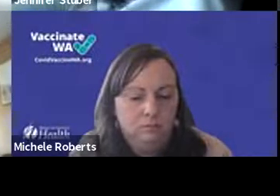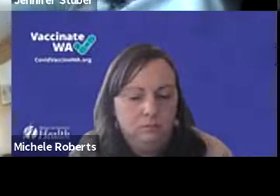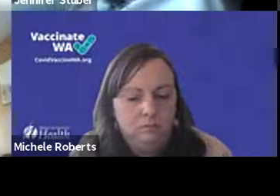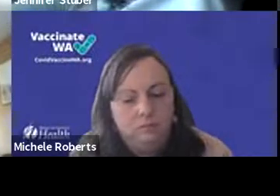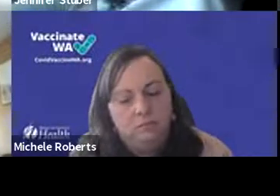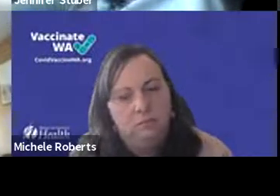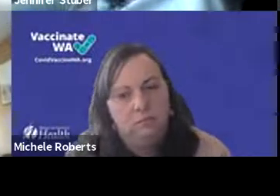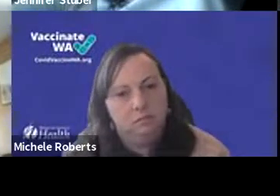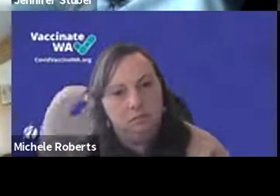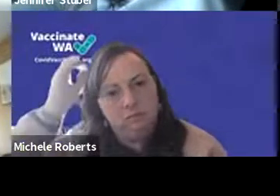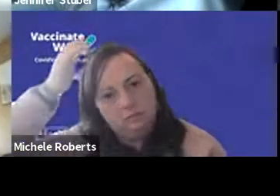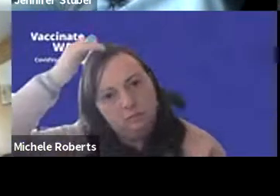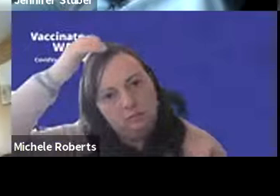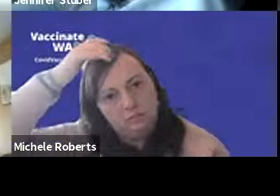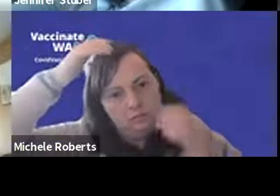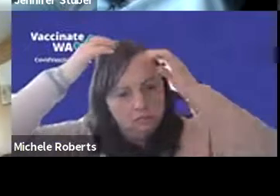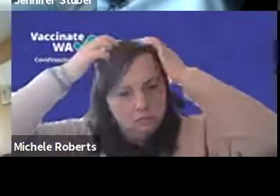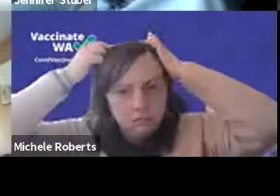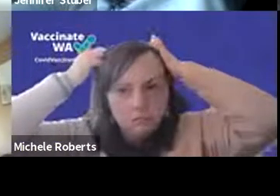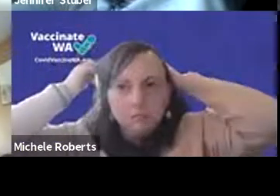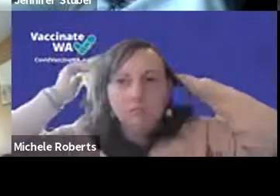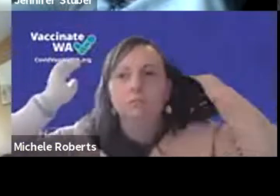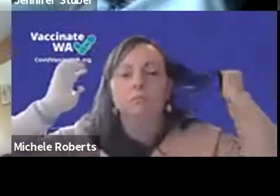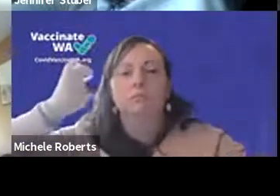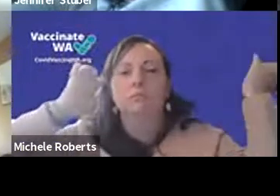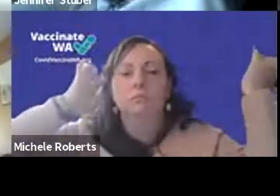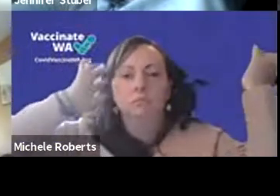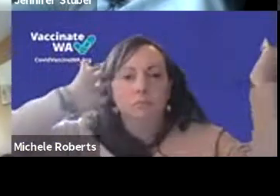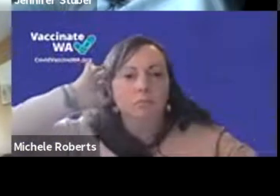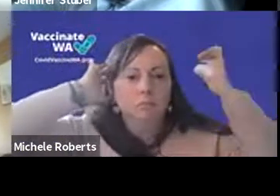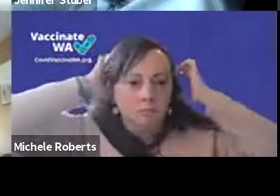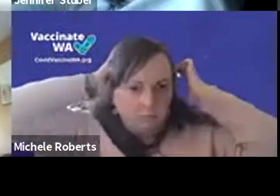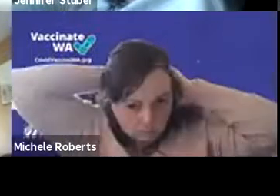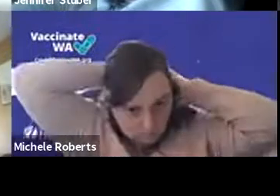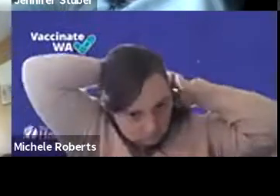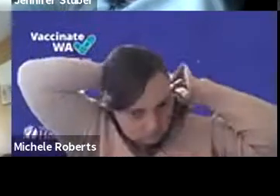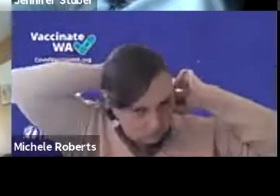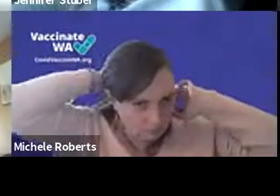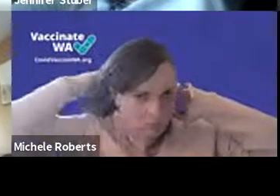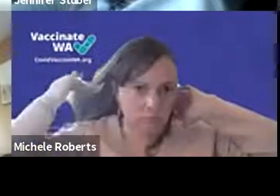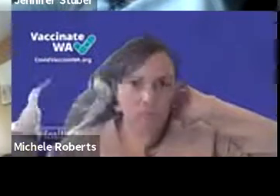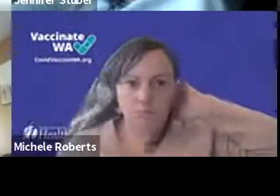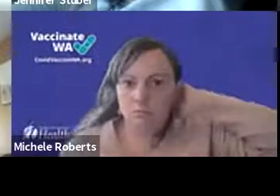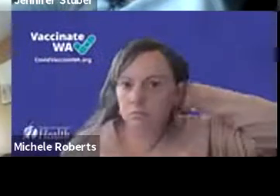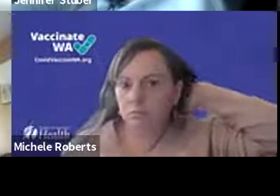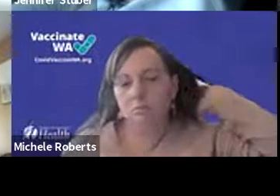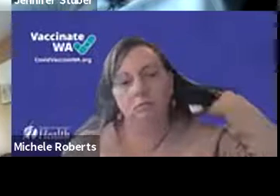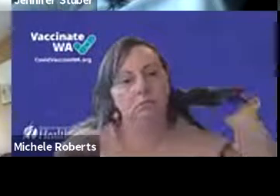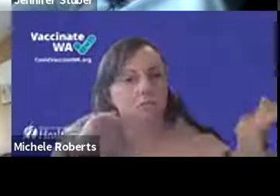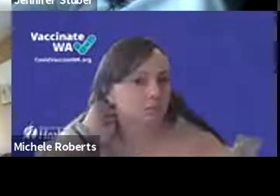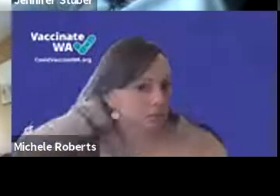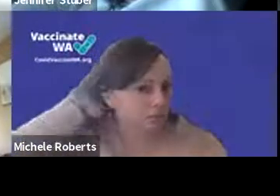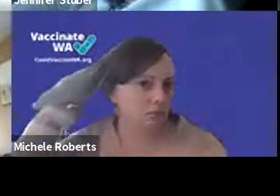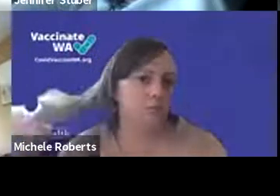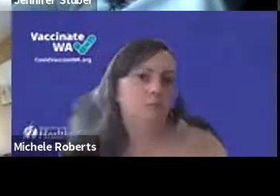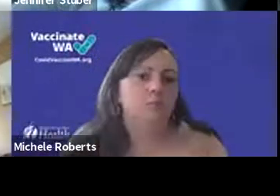emergency department admissions from Aberdeen to Olympia, Puyallup, Seattle, are some of the ones that I can remember.